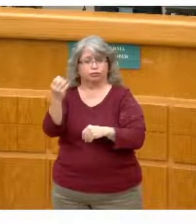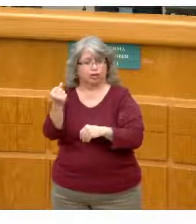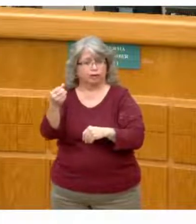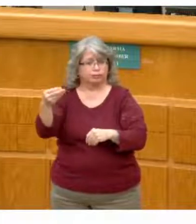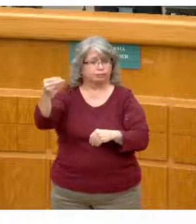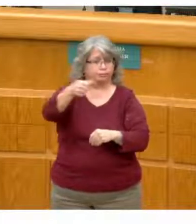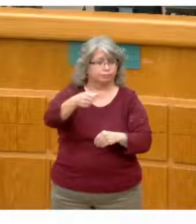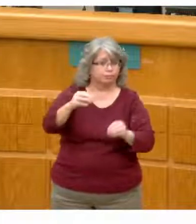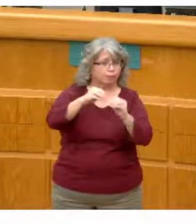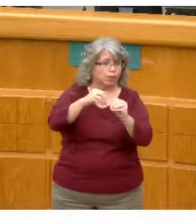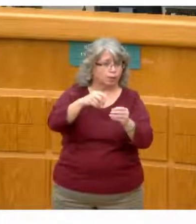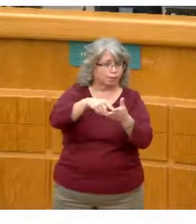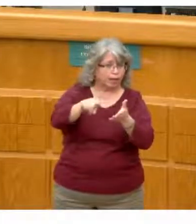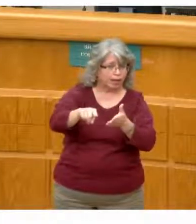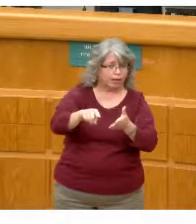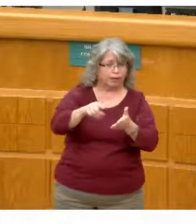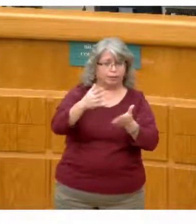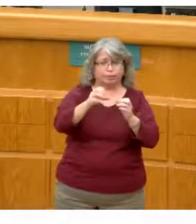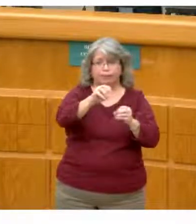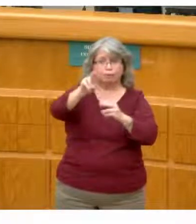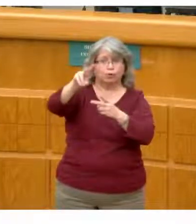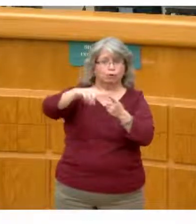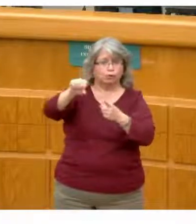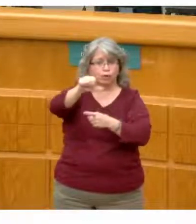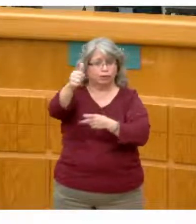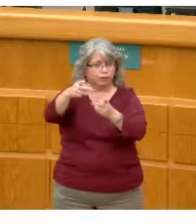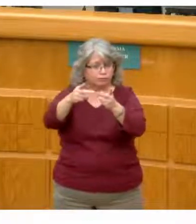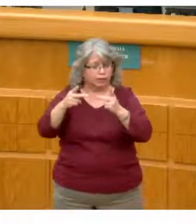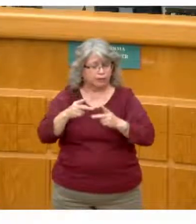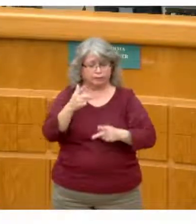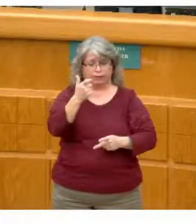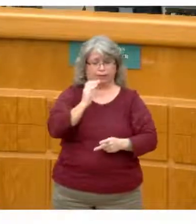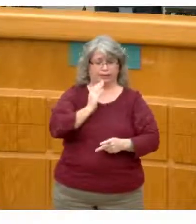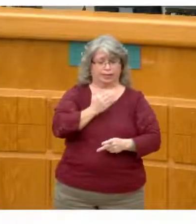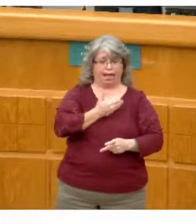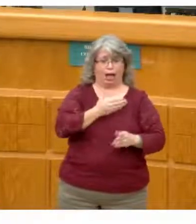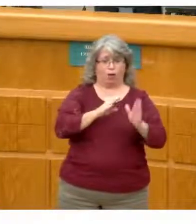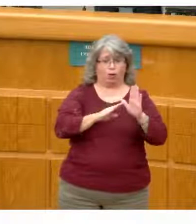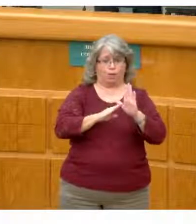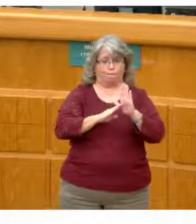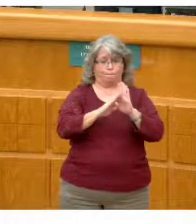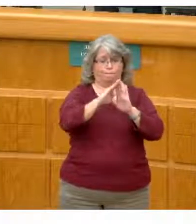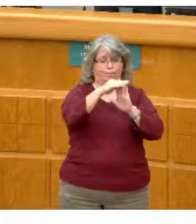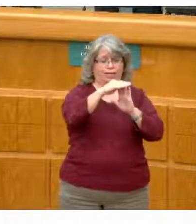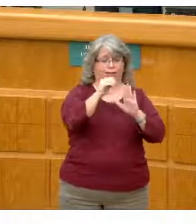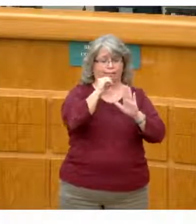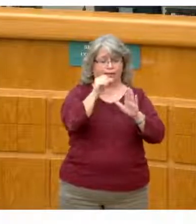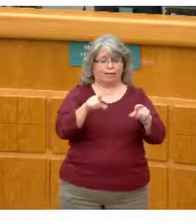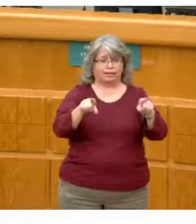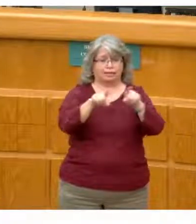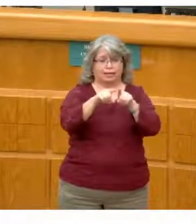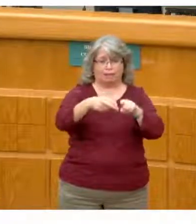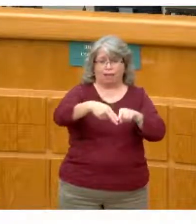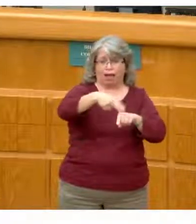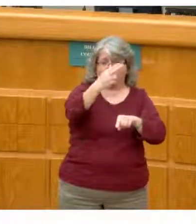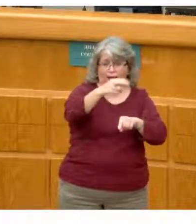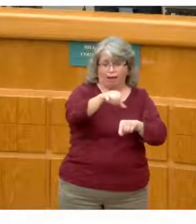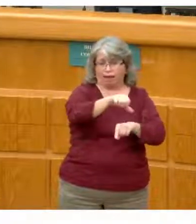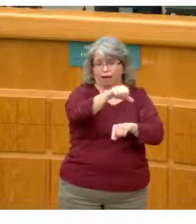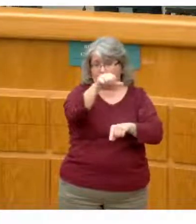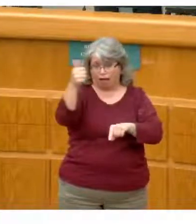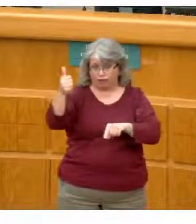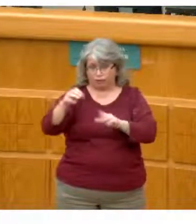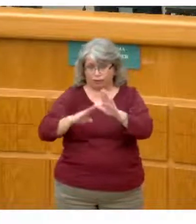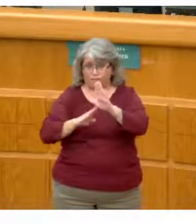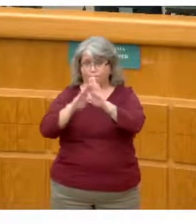pay in other locations. And just because this peak isn't as high as other peaks doesn't mean that we're seeing substantially less